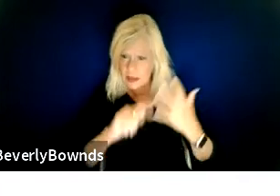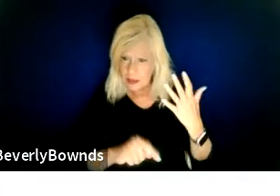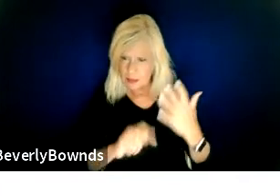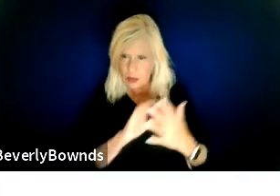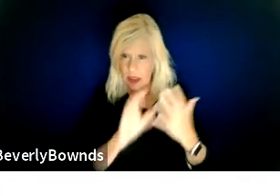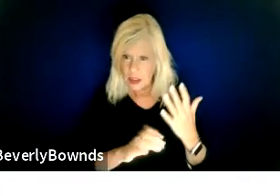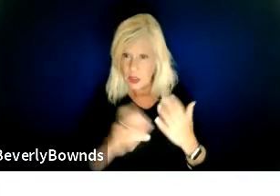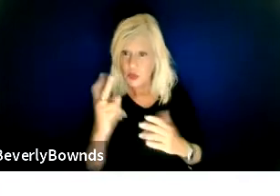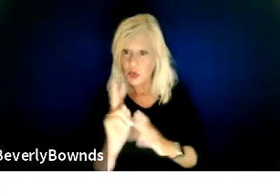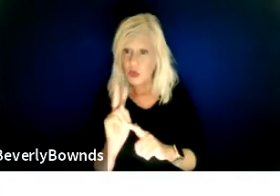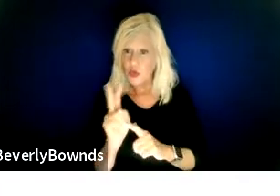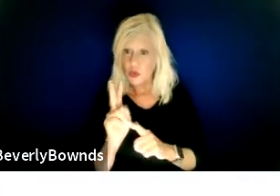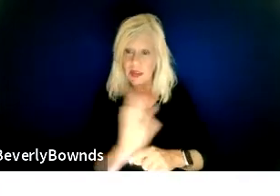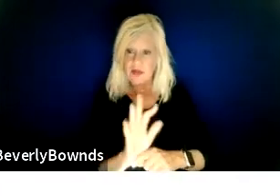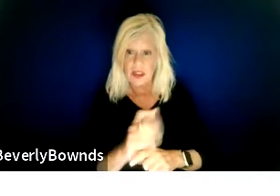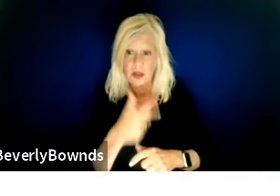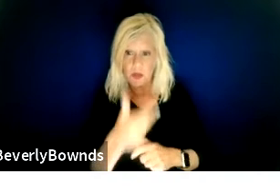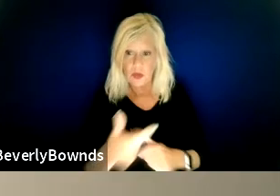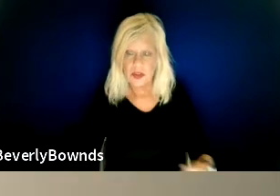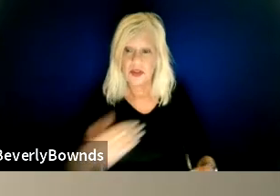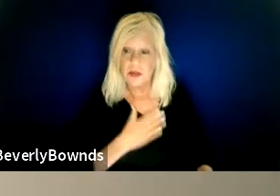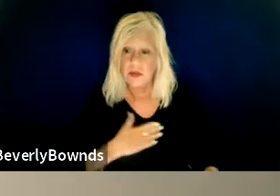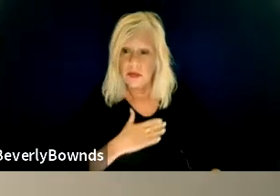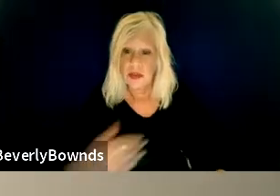a 2-minute video now, please.